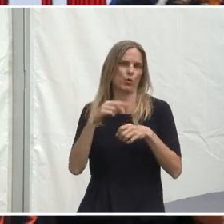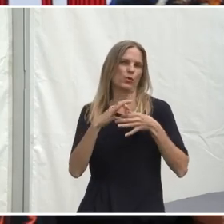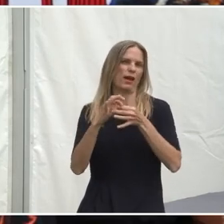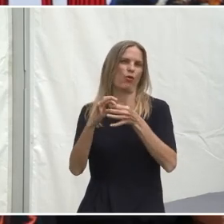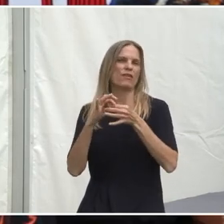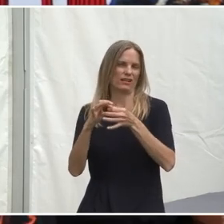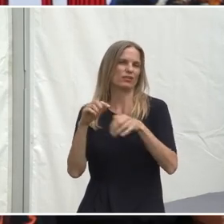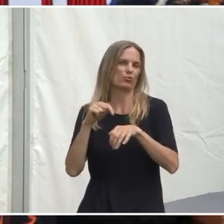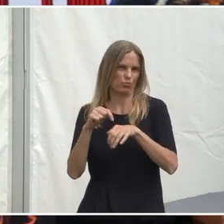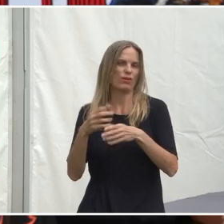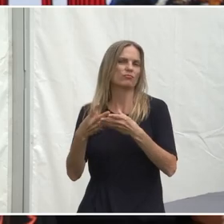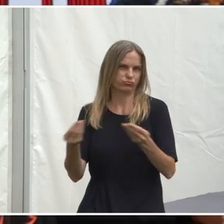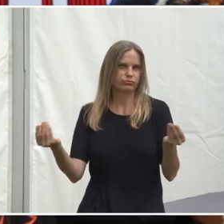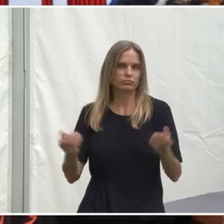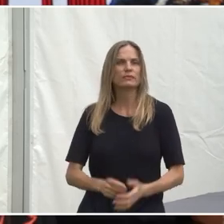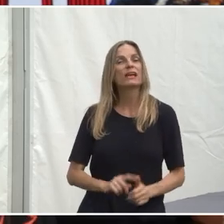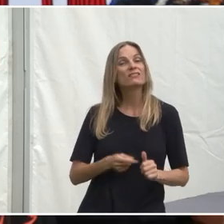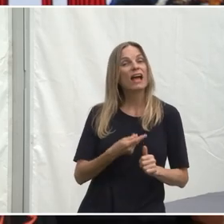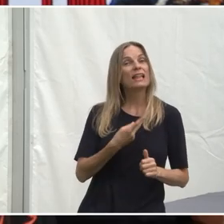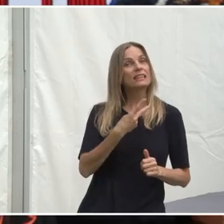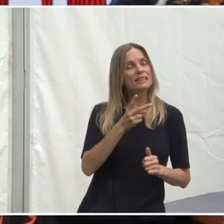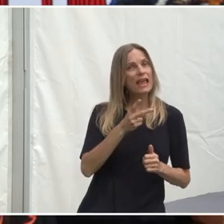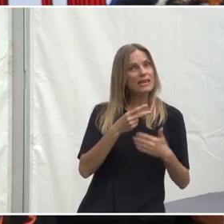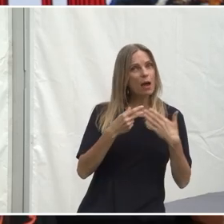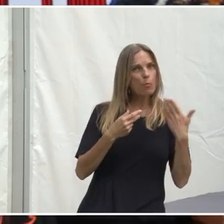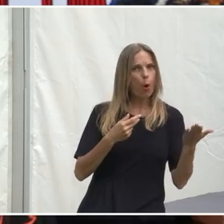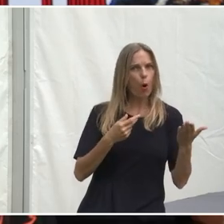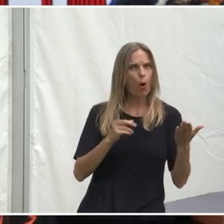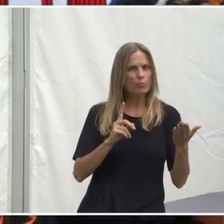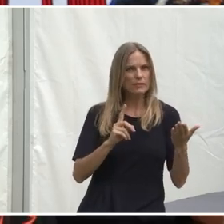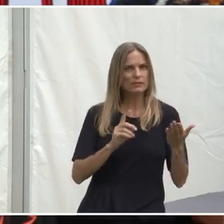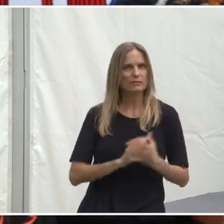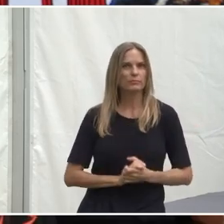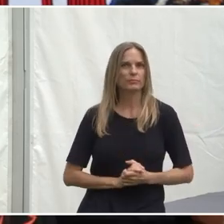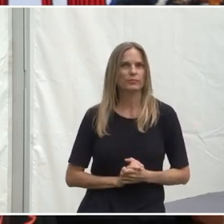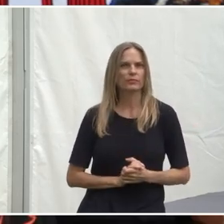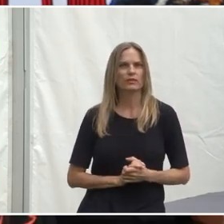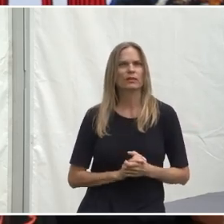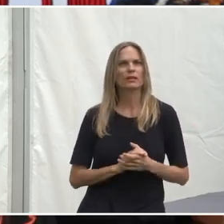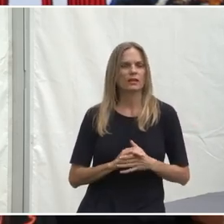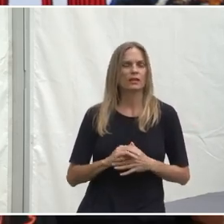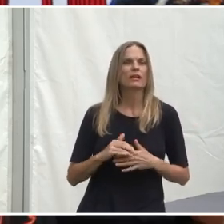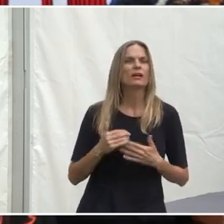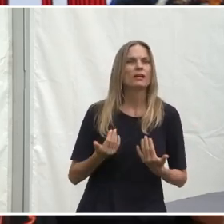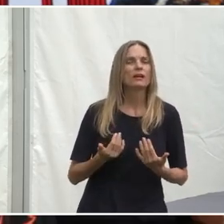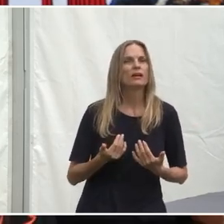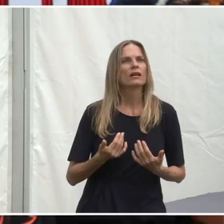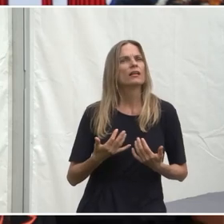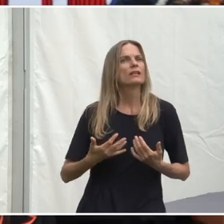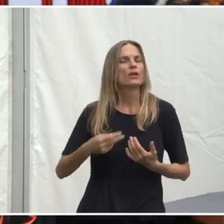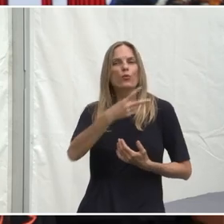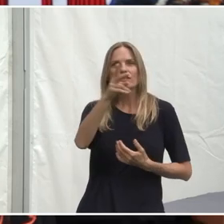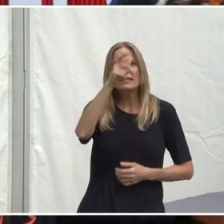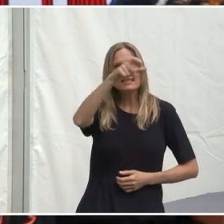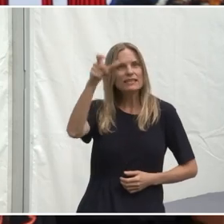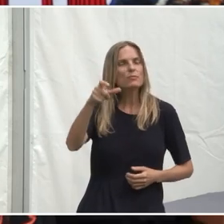But the other side, I feel like, is exactly what you mentioned, that we are more connected. You can connect with other people.